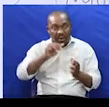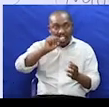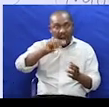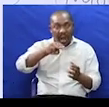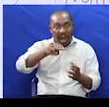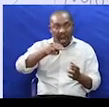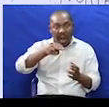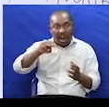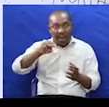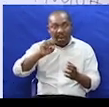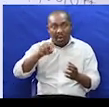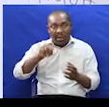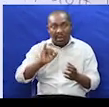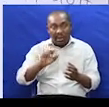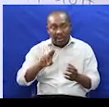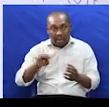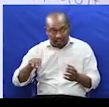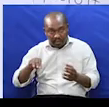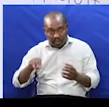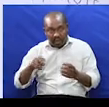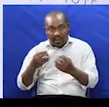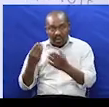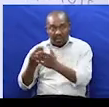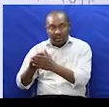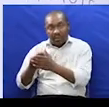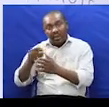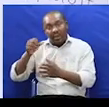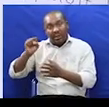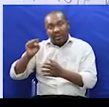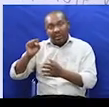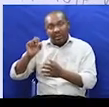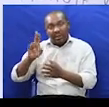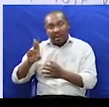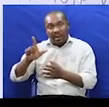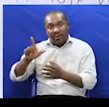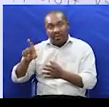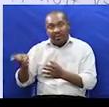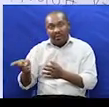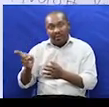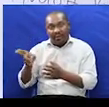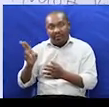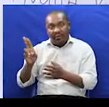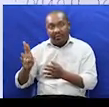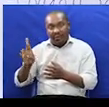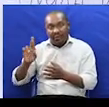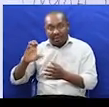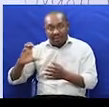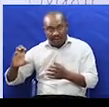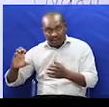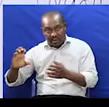base, versus sulfuric acid, I must use methyl orange.